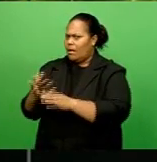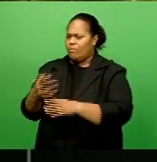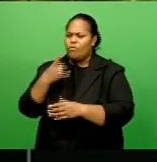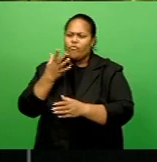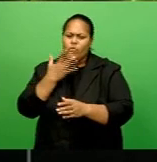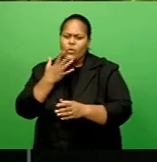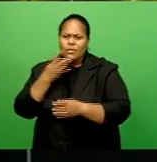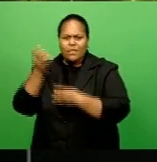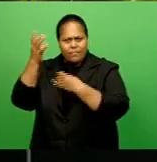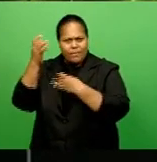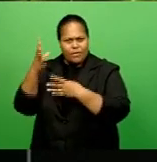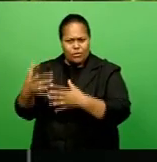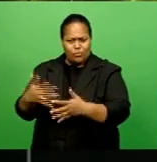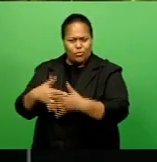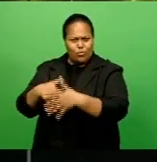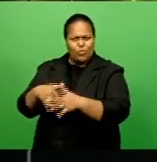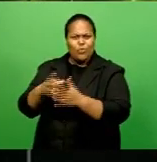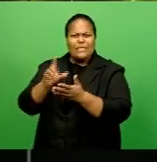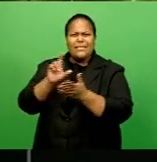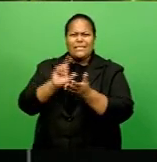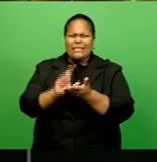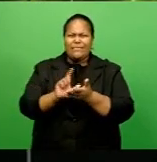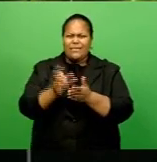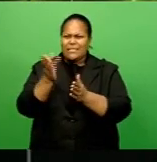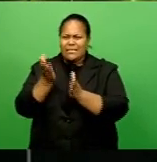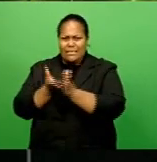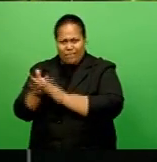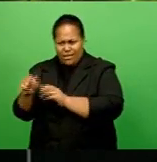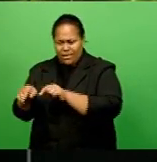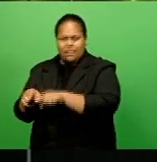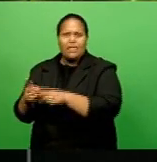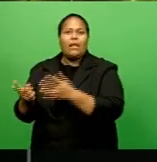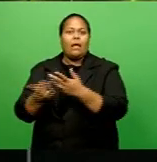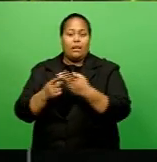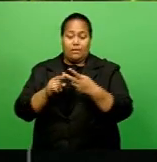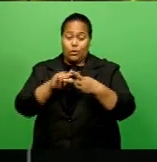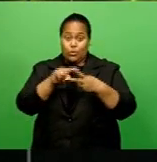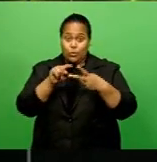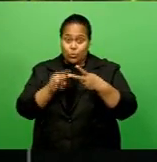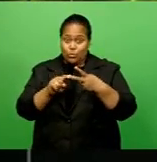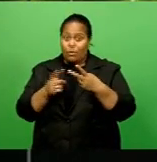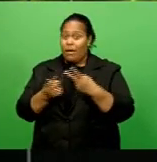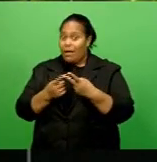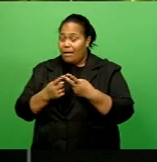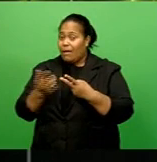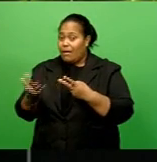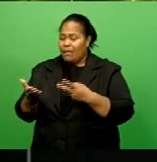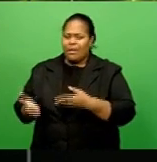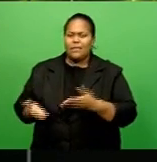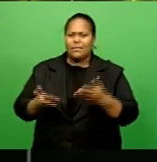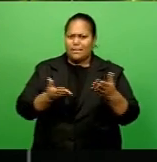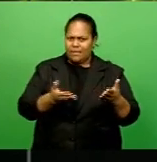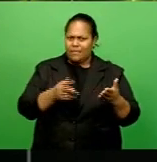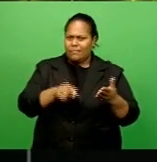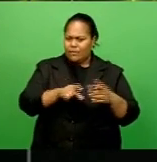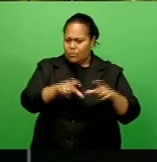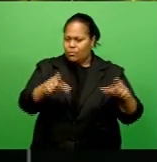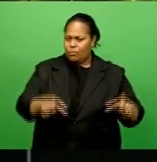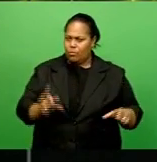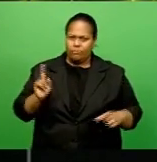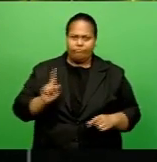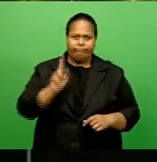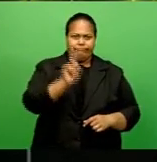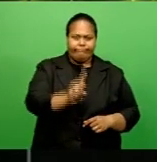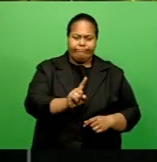public servant and obtaining financial advantage, along with Pedeli Vosanimbola, Nikona Waikula and Ratusiliano Matonitambua.